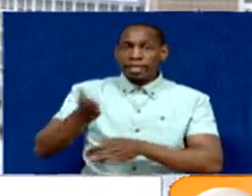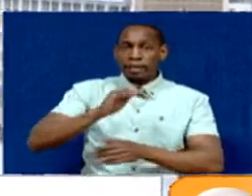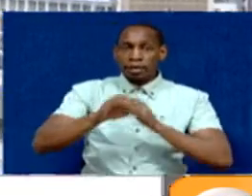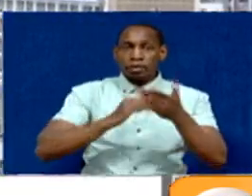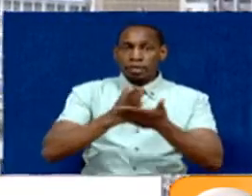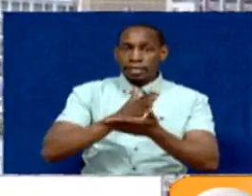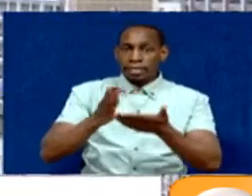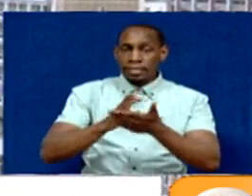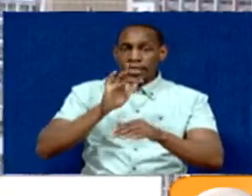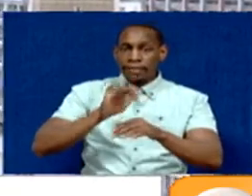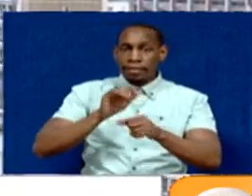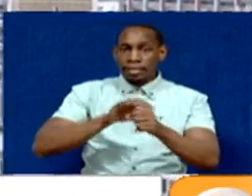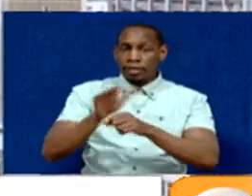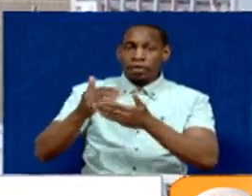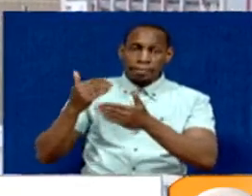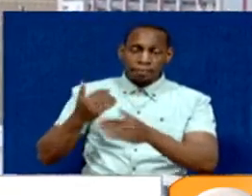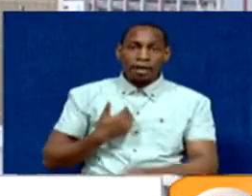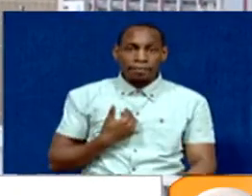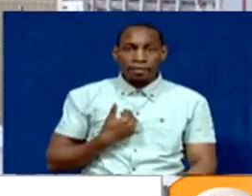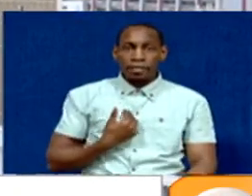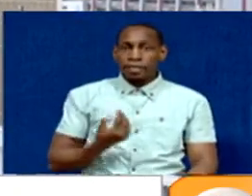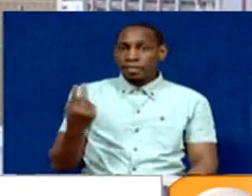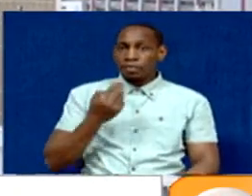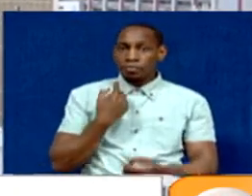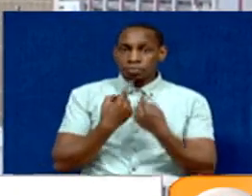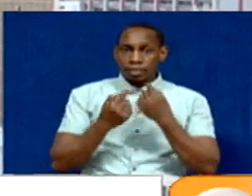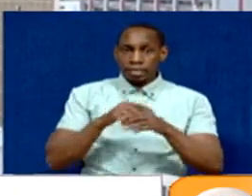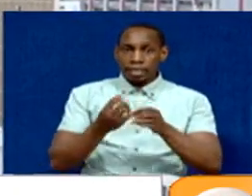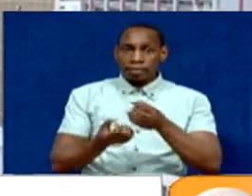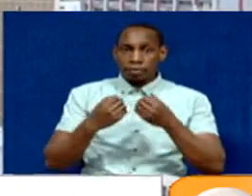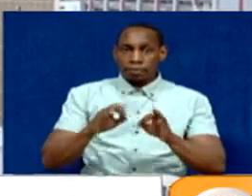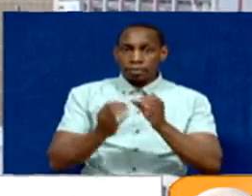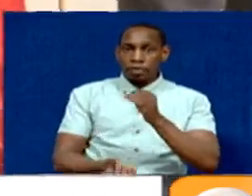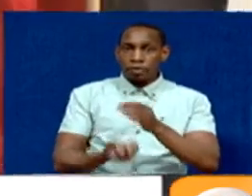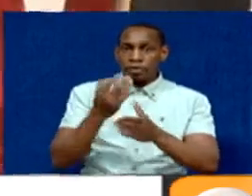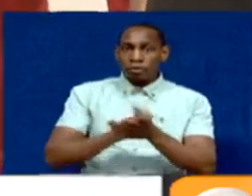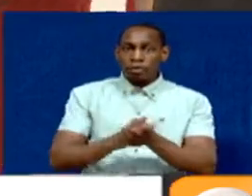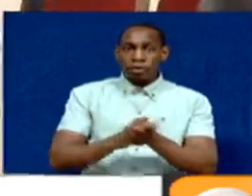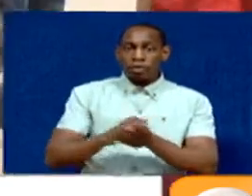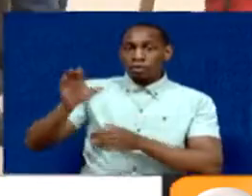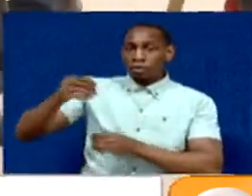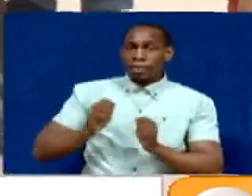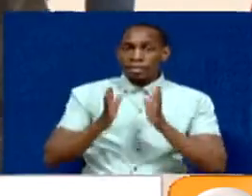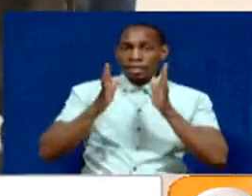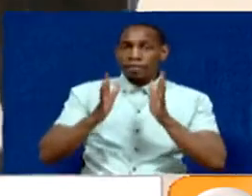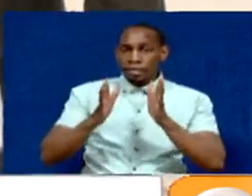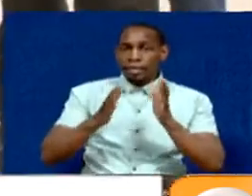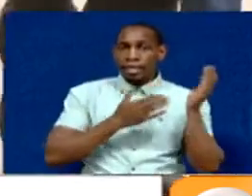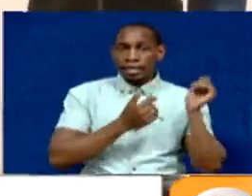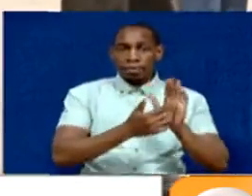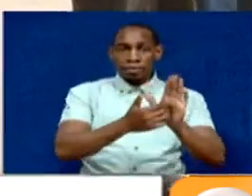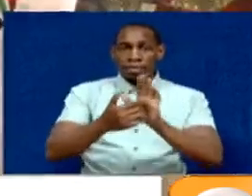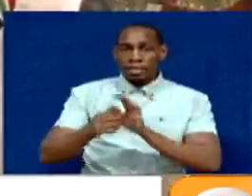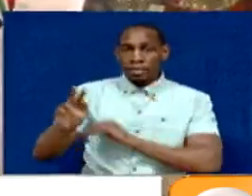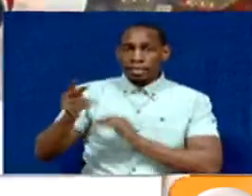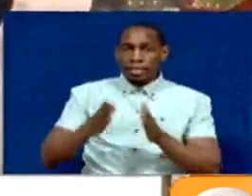all sectors reeling from effects of COVID-19. The two spoke during the official launch of the Changamka Kenya Shopping Festival, which is expected to expose